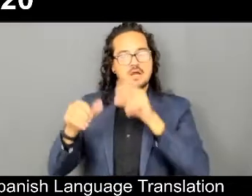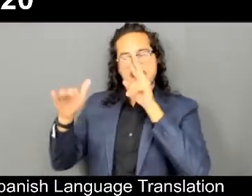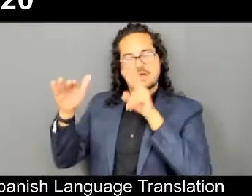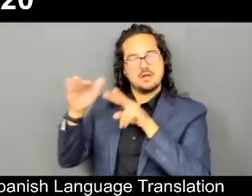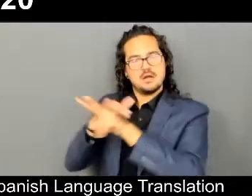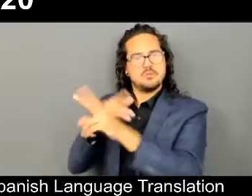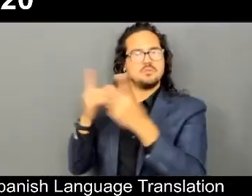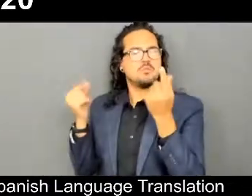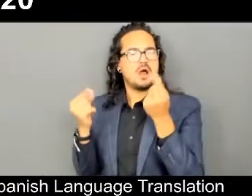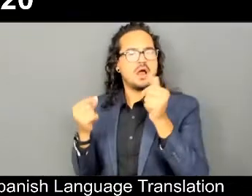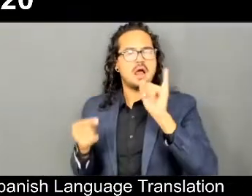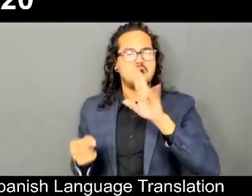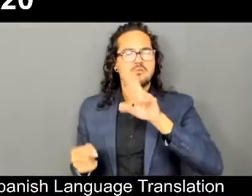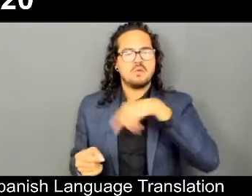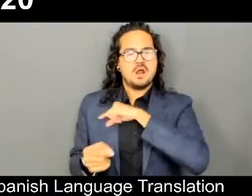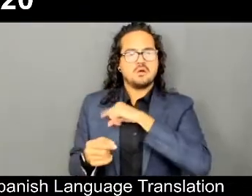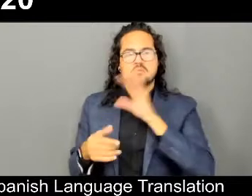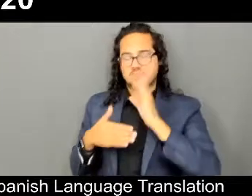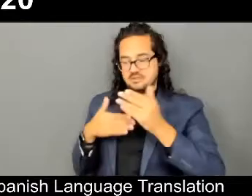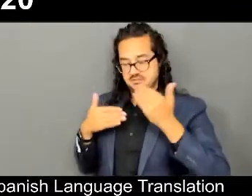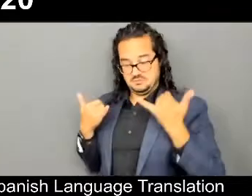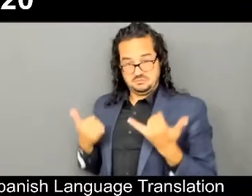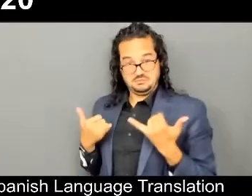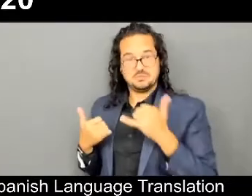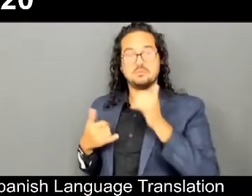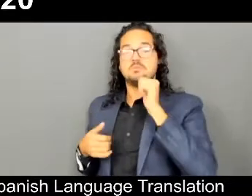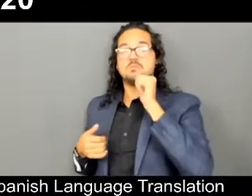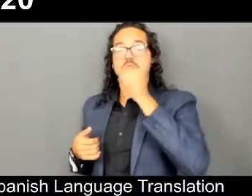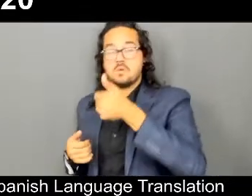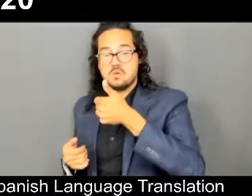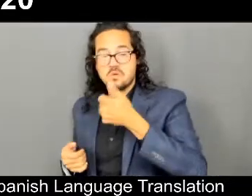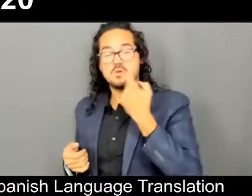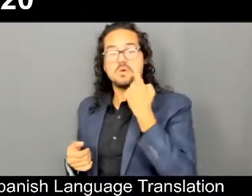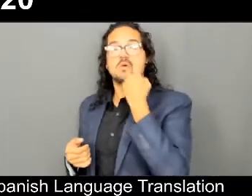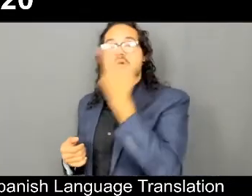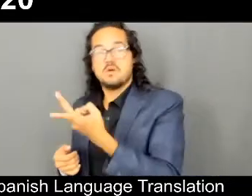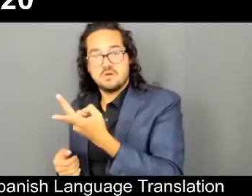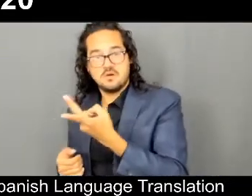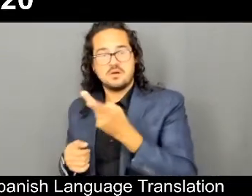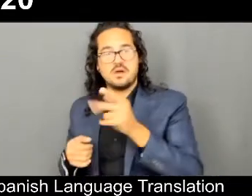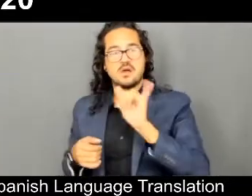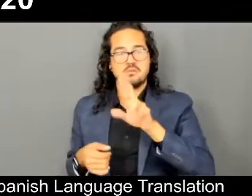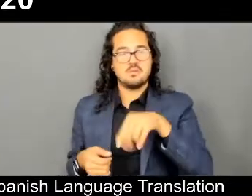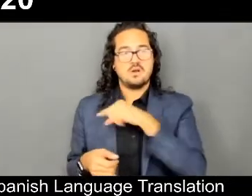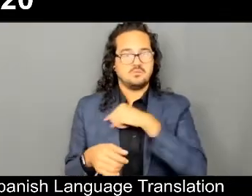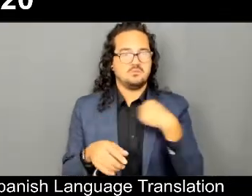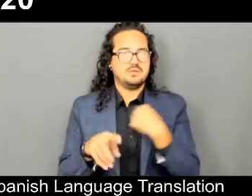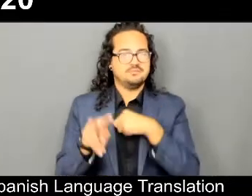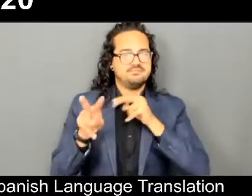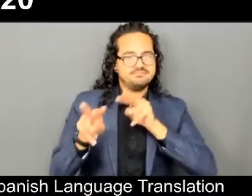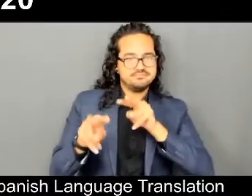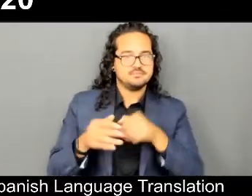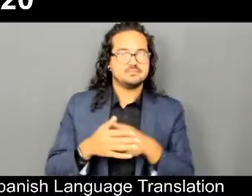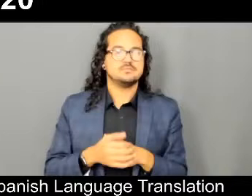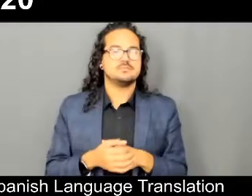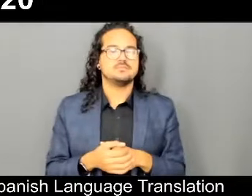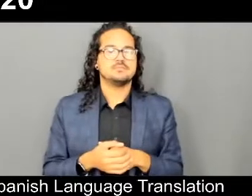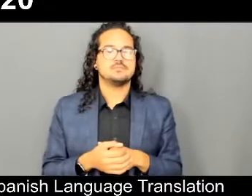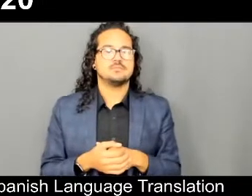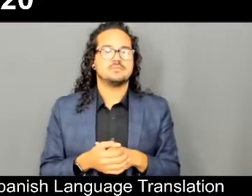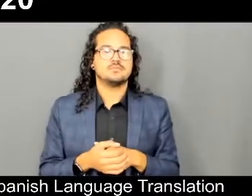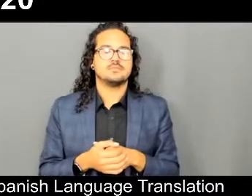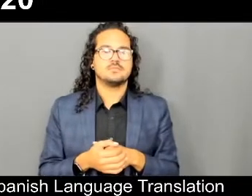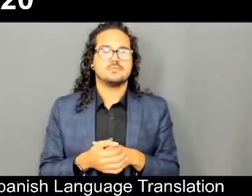we use more than just the monitors. We do a lot of modeling. We take in the fire activity information,